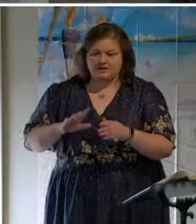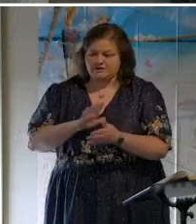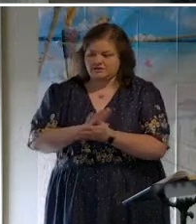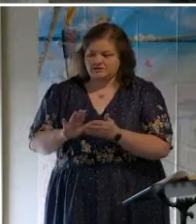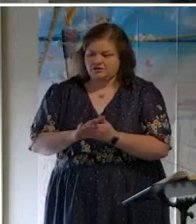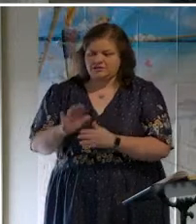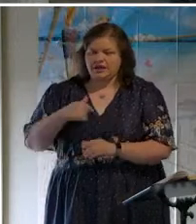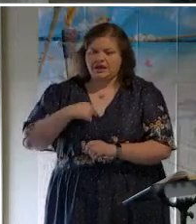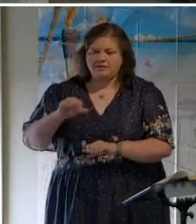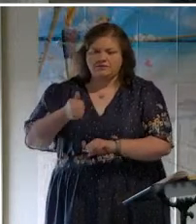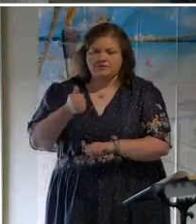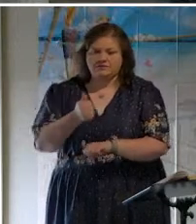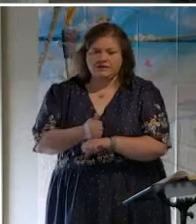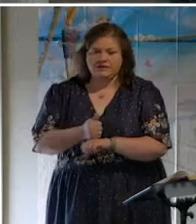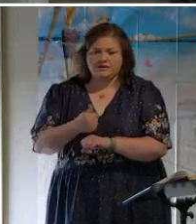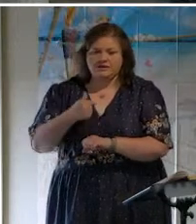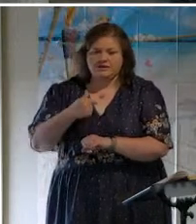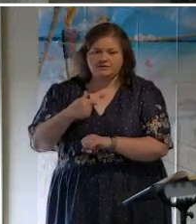Bible stands.